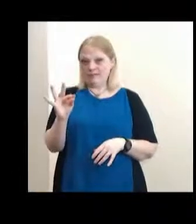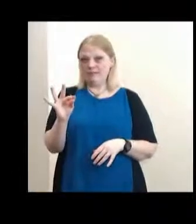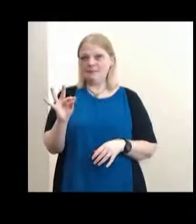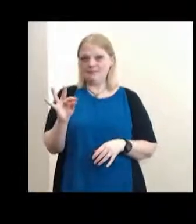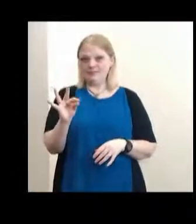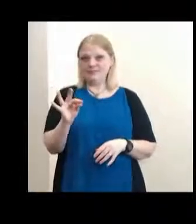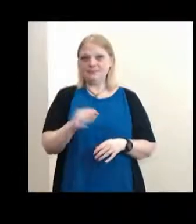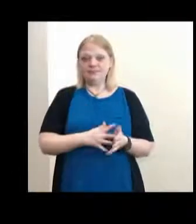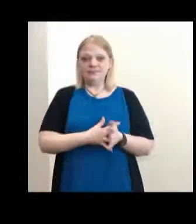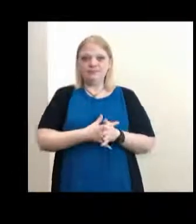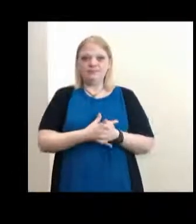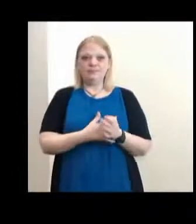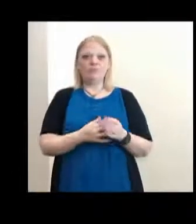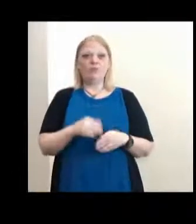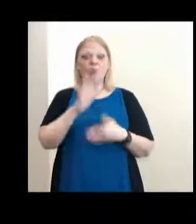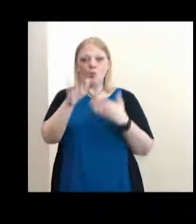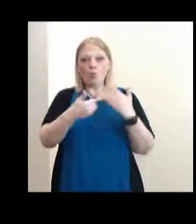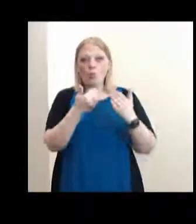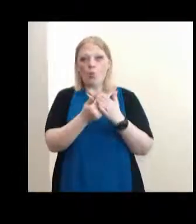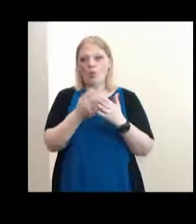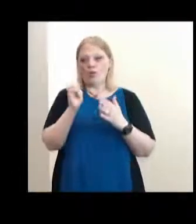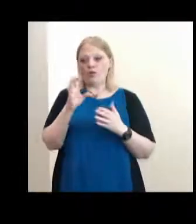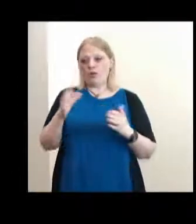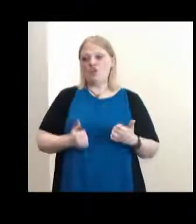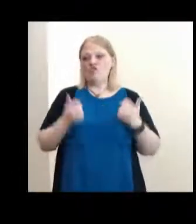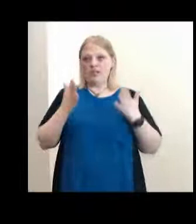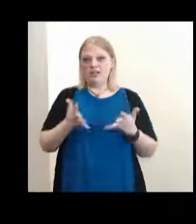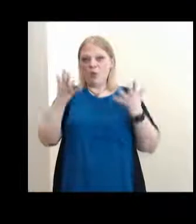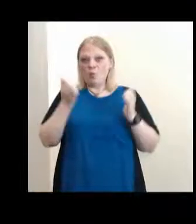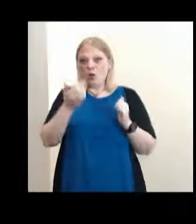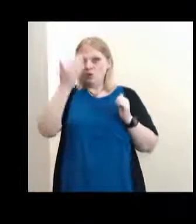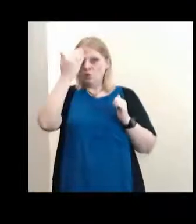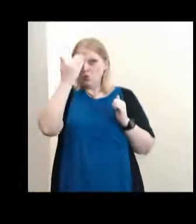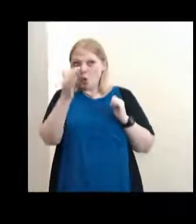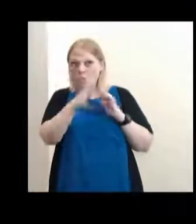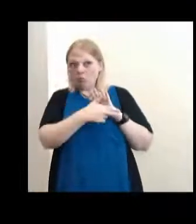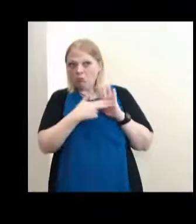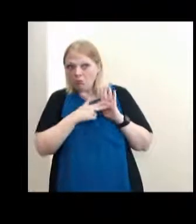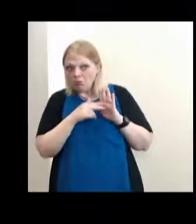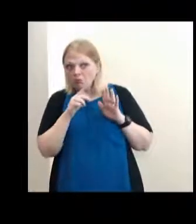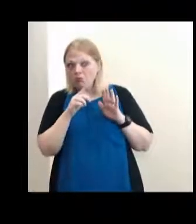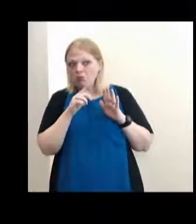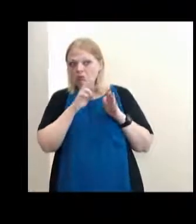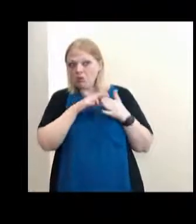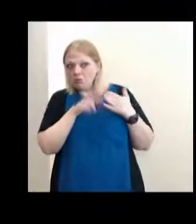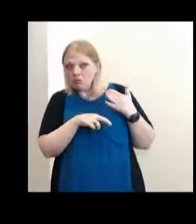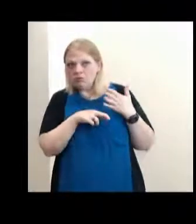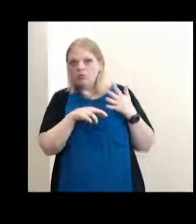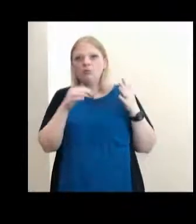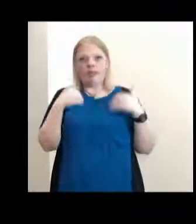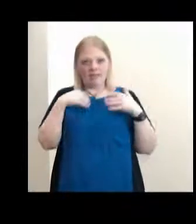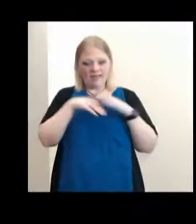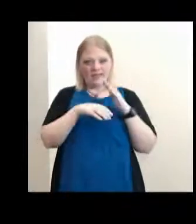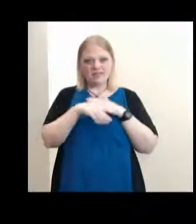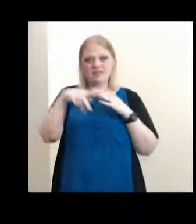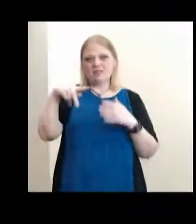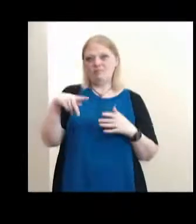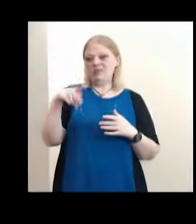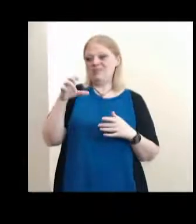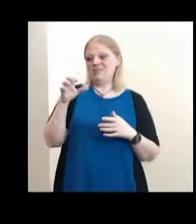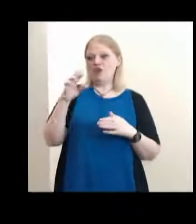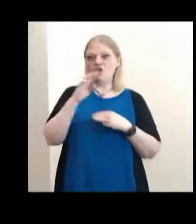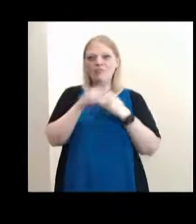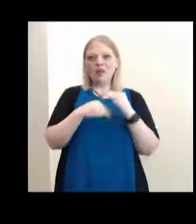858-2929. But all Erie County residents that want to know their status can have access to either a PCR test, which is a